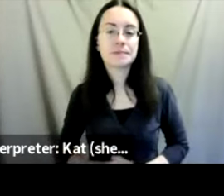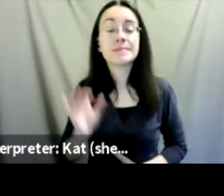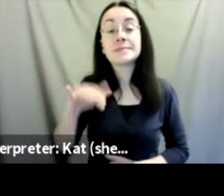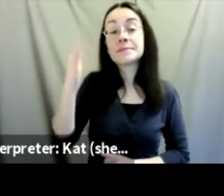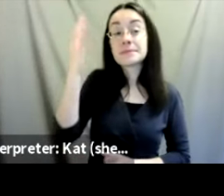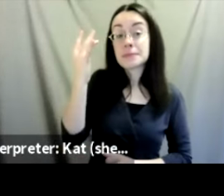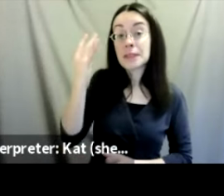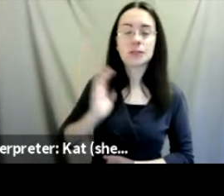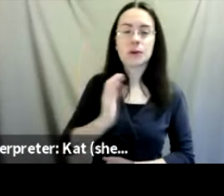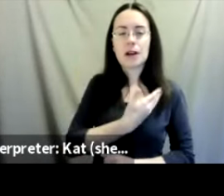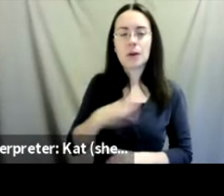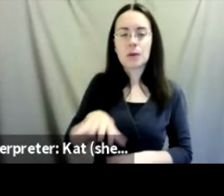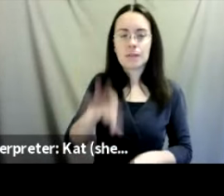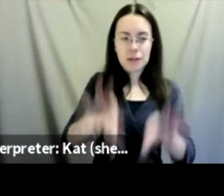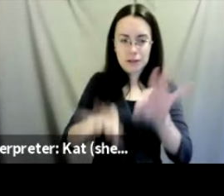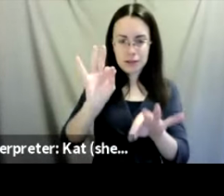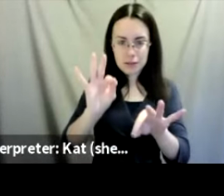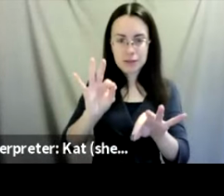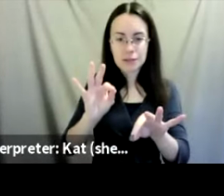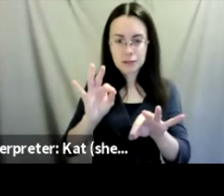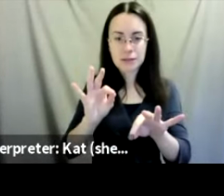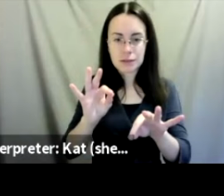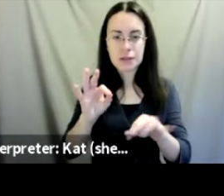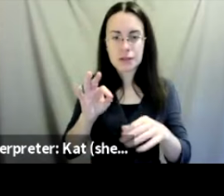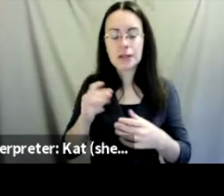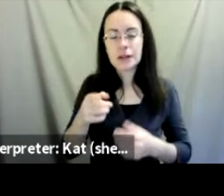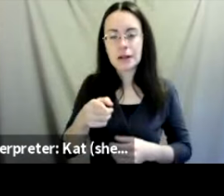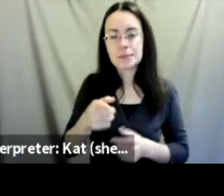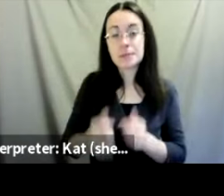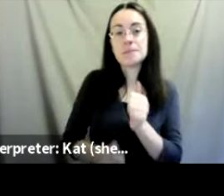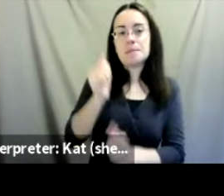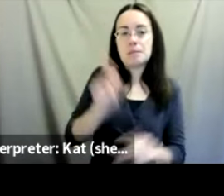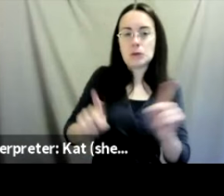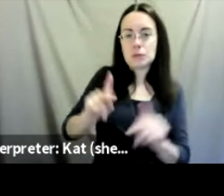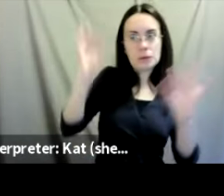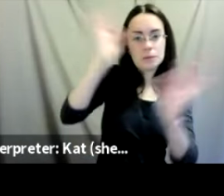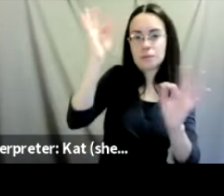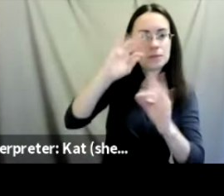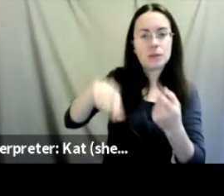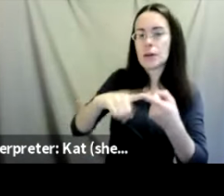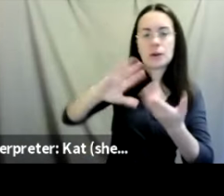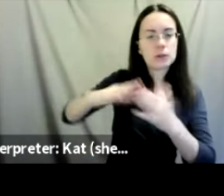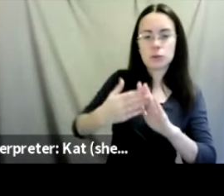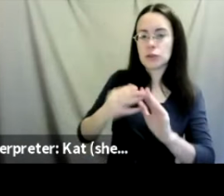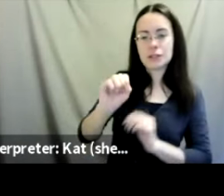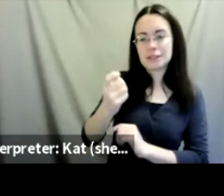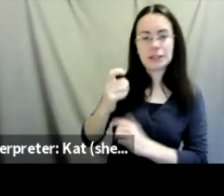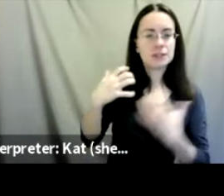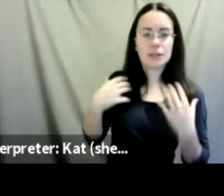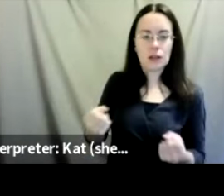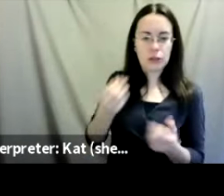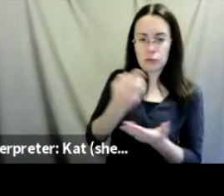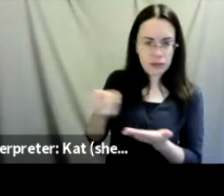findings of that most people aren't aware of community sexual health resources. In the